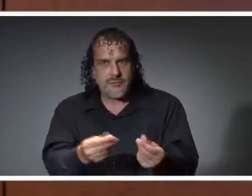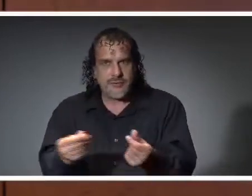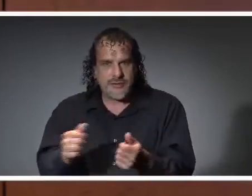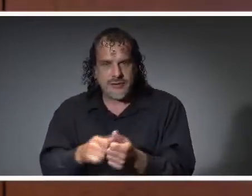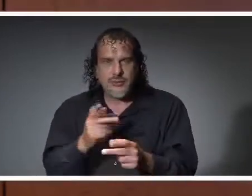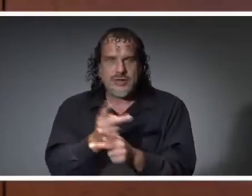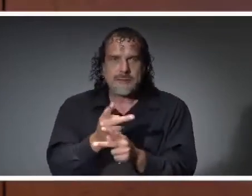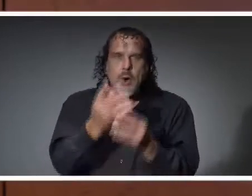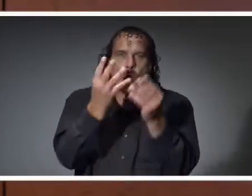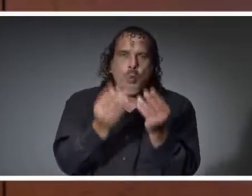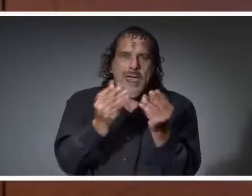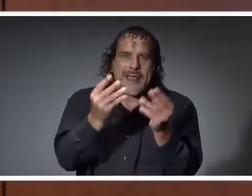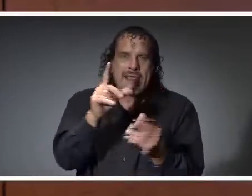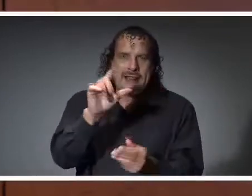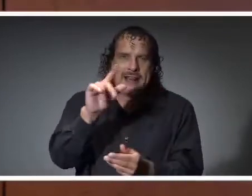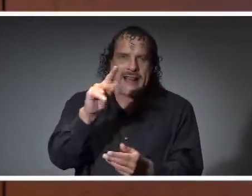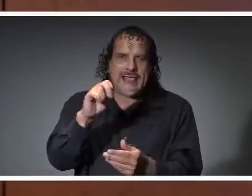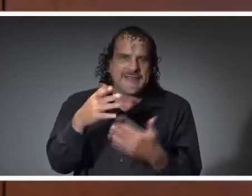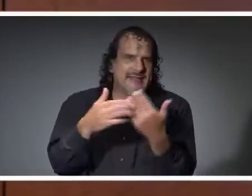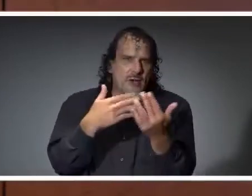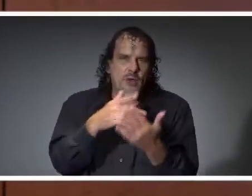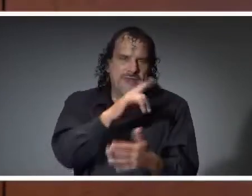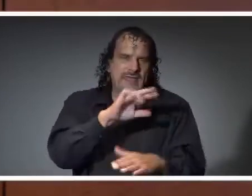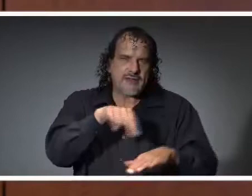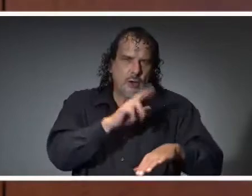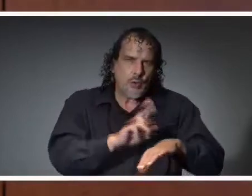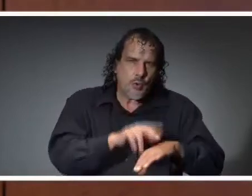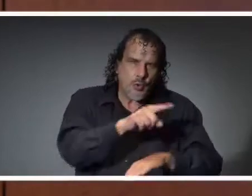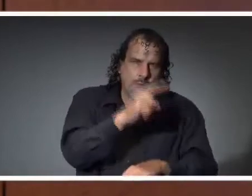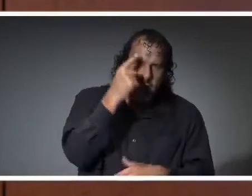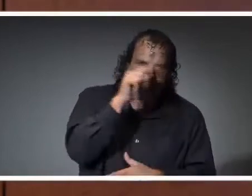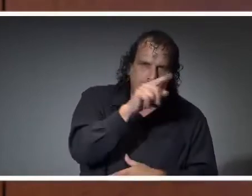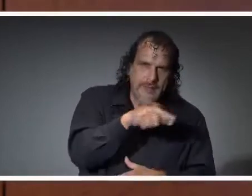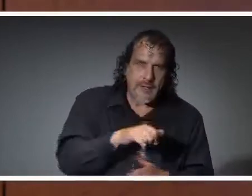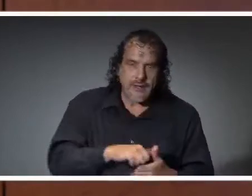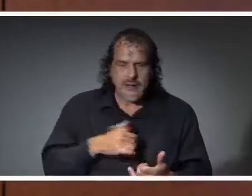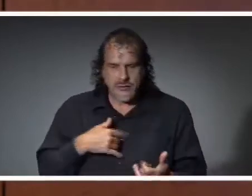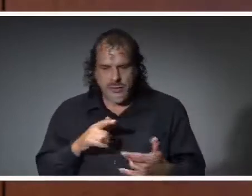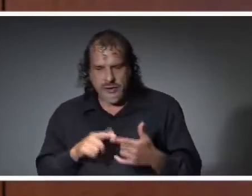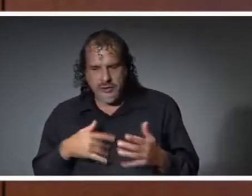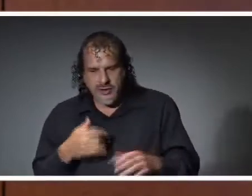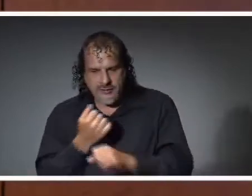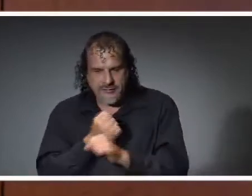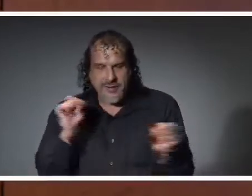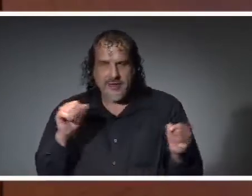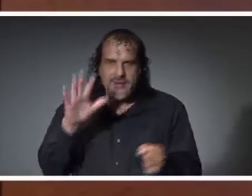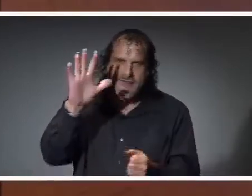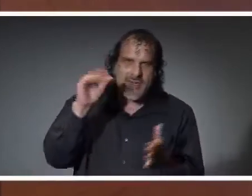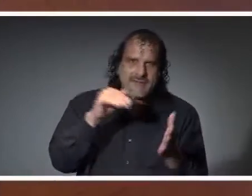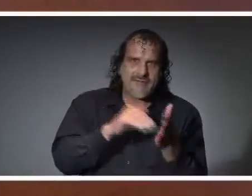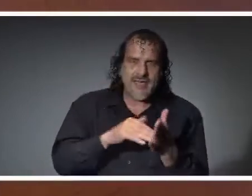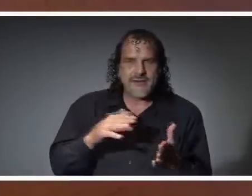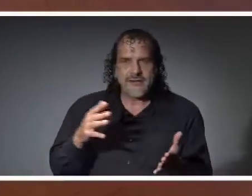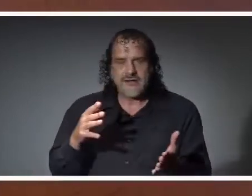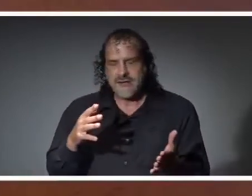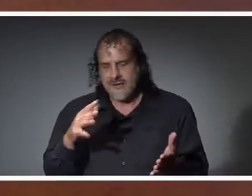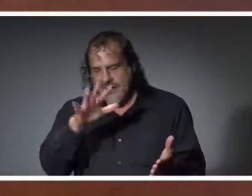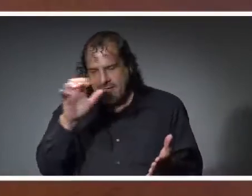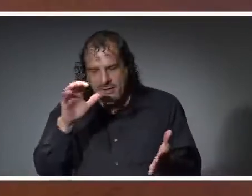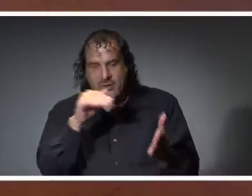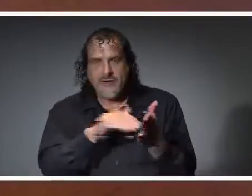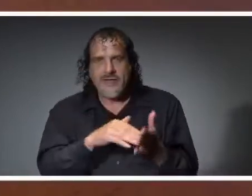there. So the bottom line is potentially 300,000 acres could be spared at that time and in the future should this project come to